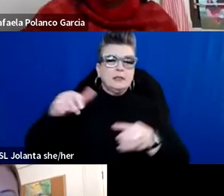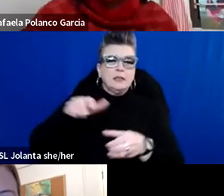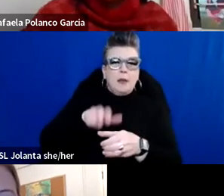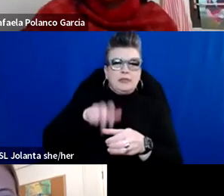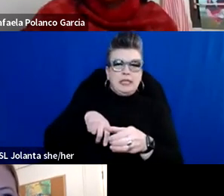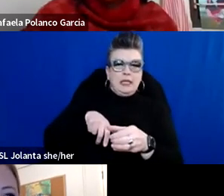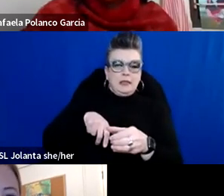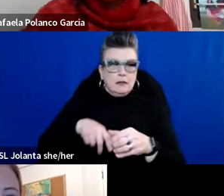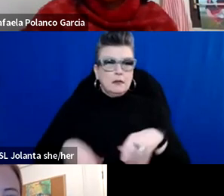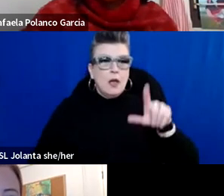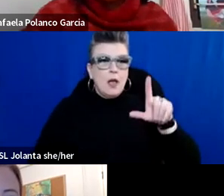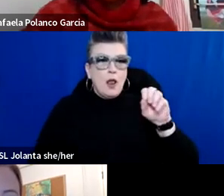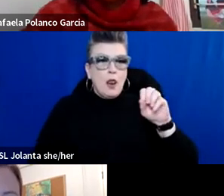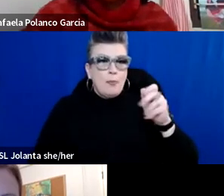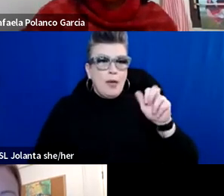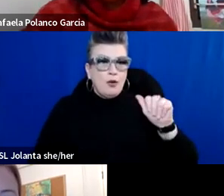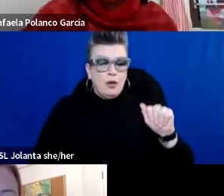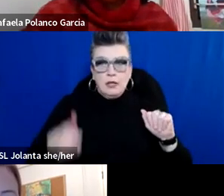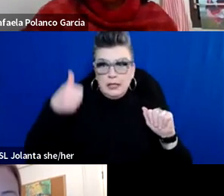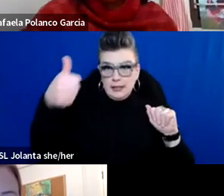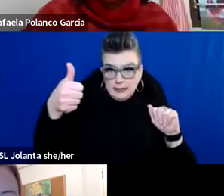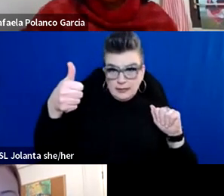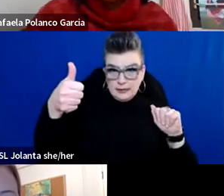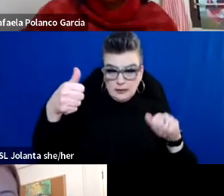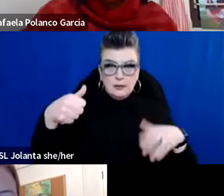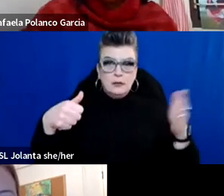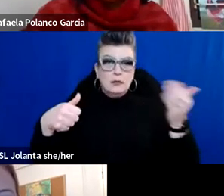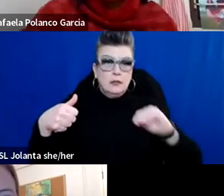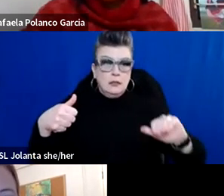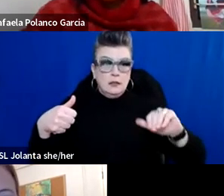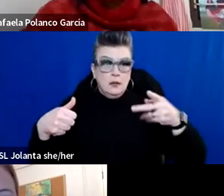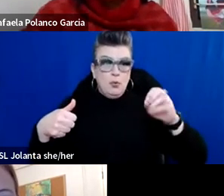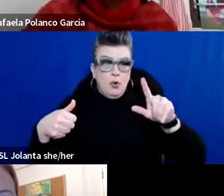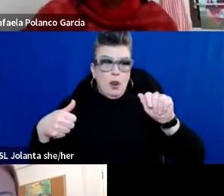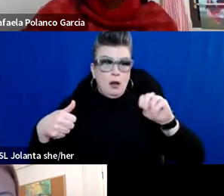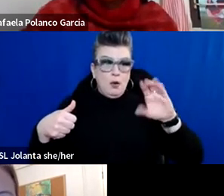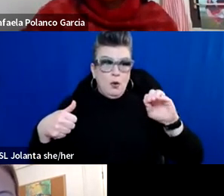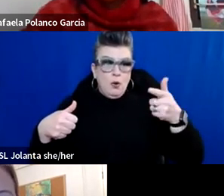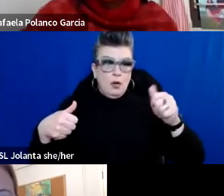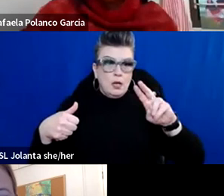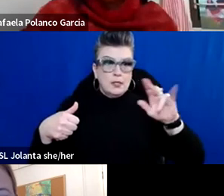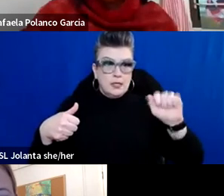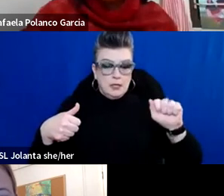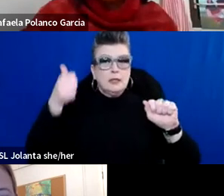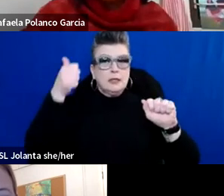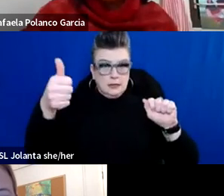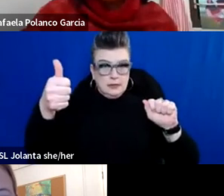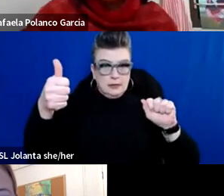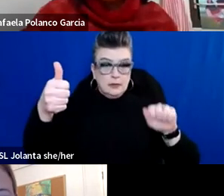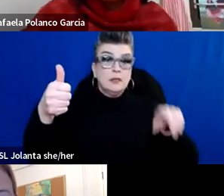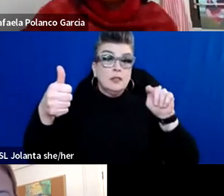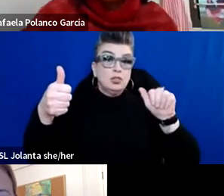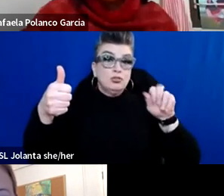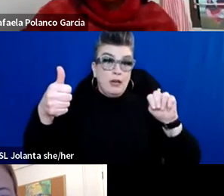ms lopera yes ms polanco garcia yes mr tran